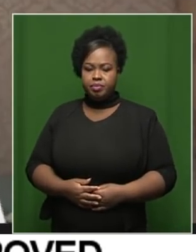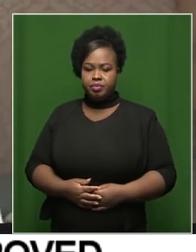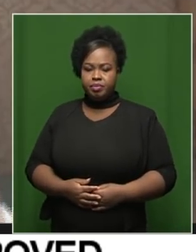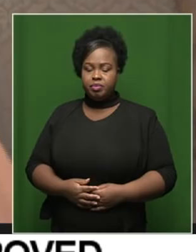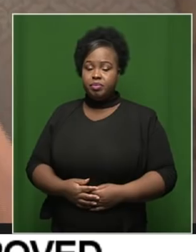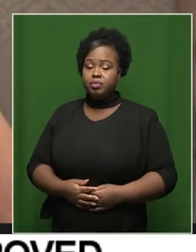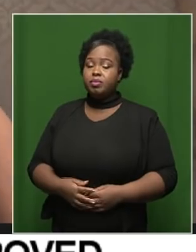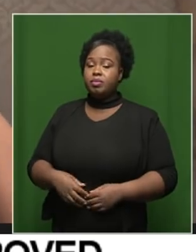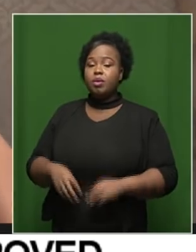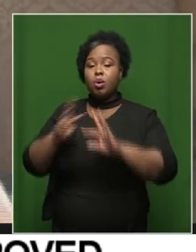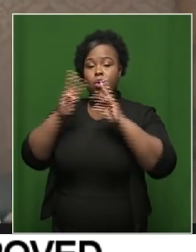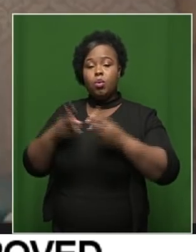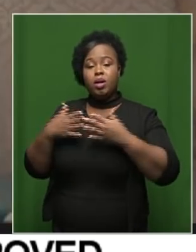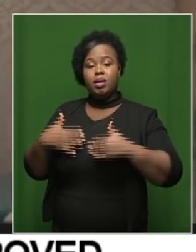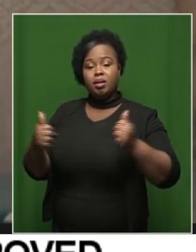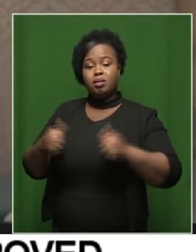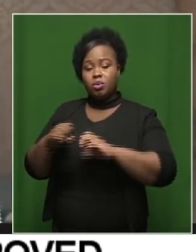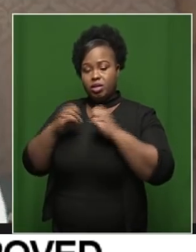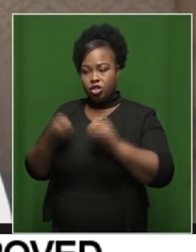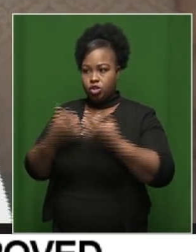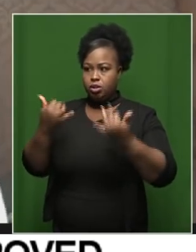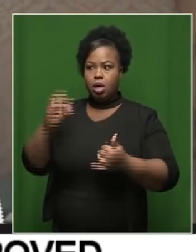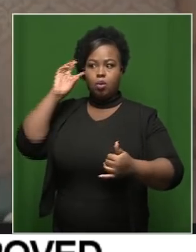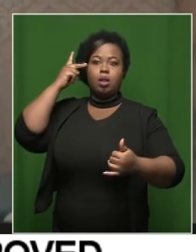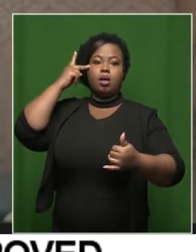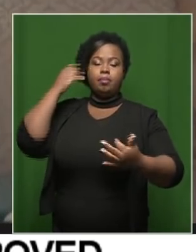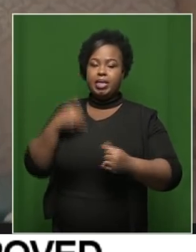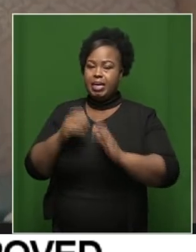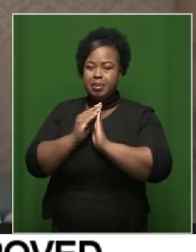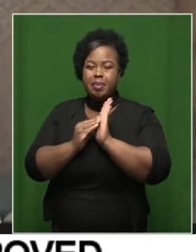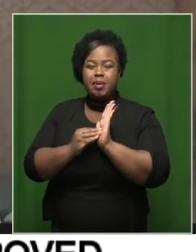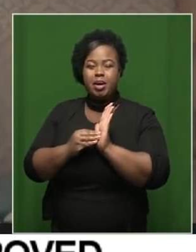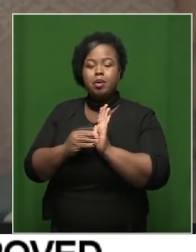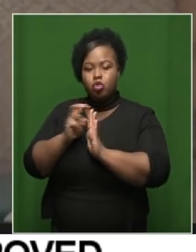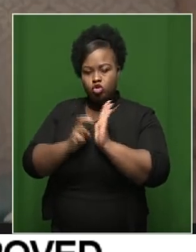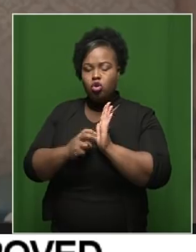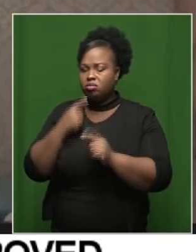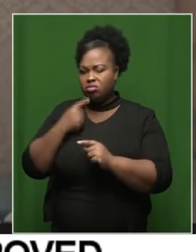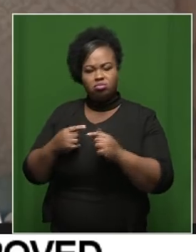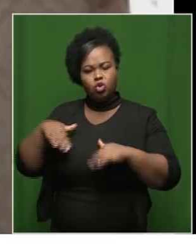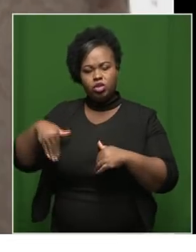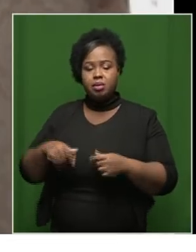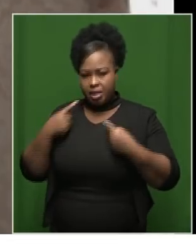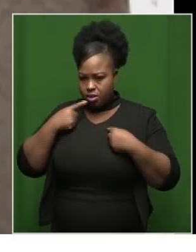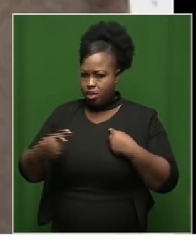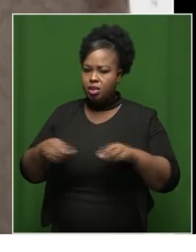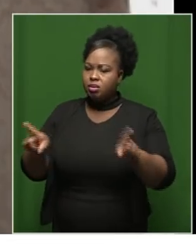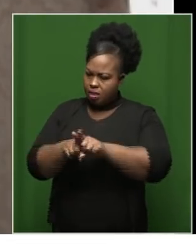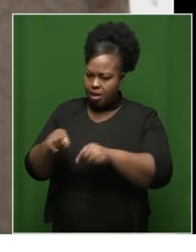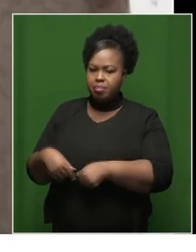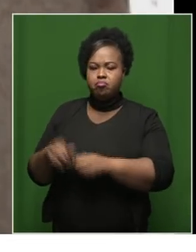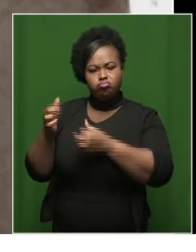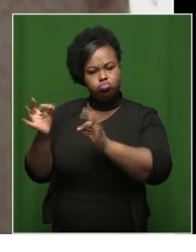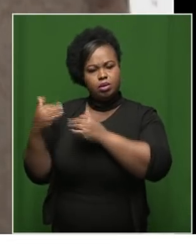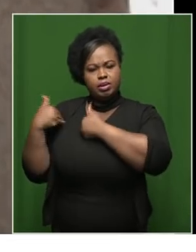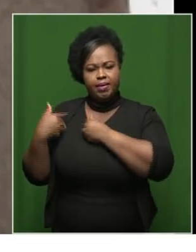the World Health Organization has changed their mind now. They haven't put it on the protocol yet, but they are saying that it is a safe drug. And even the NIH in America has now said